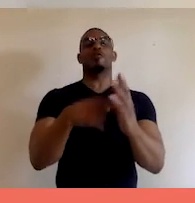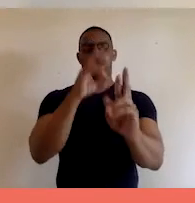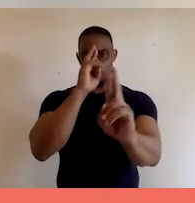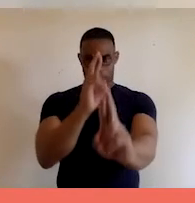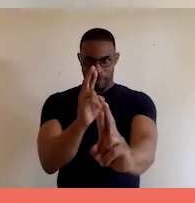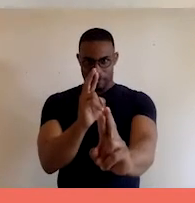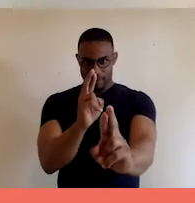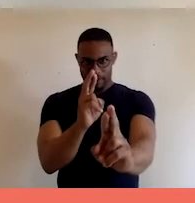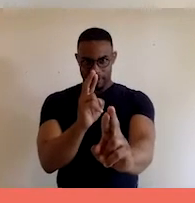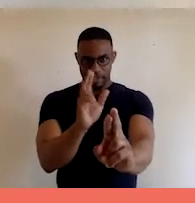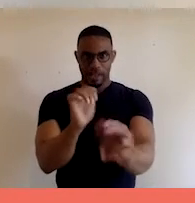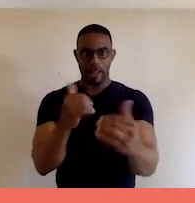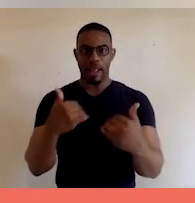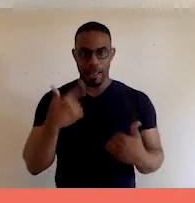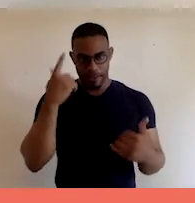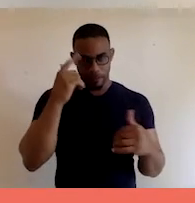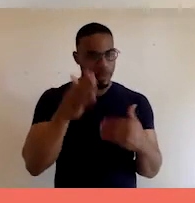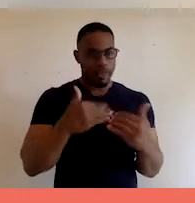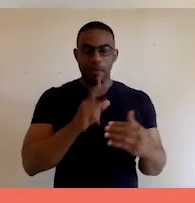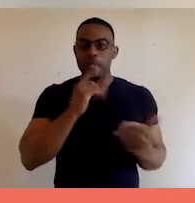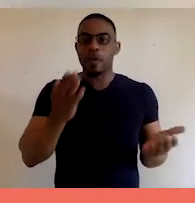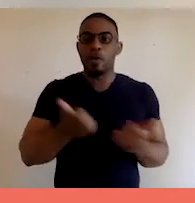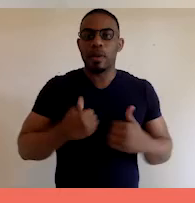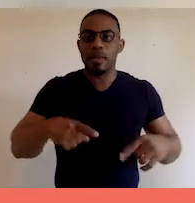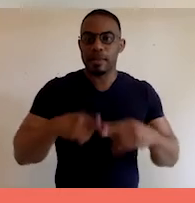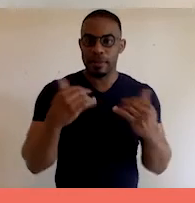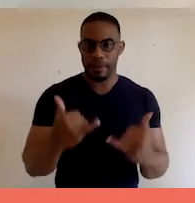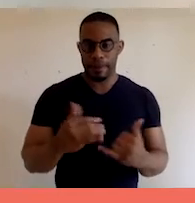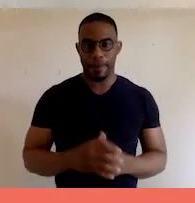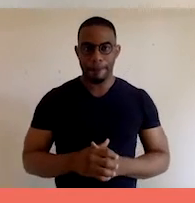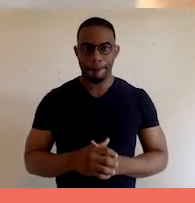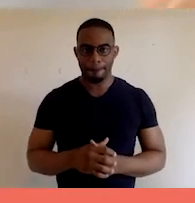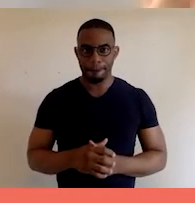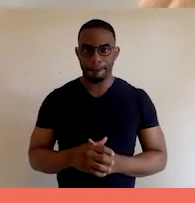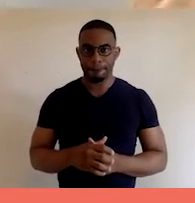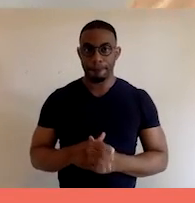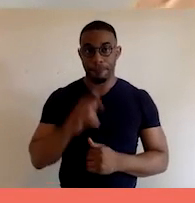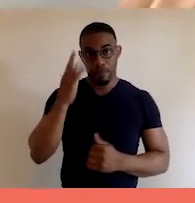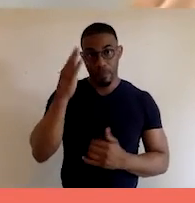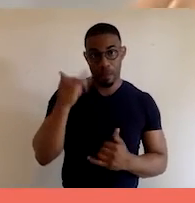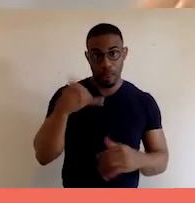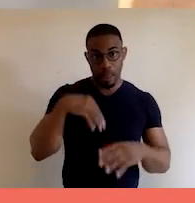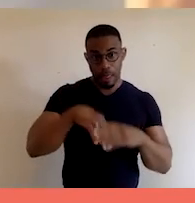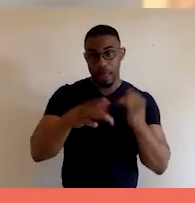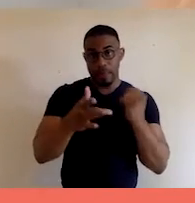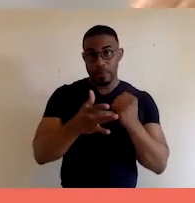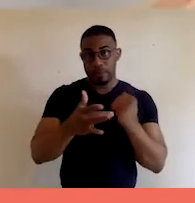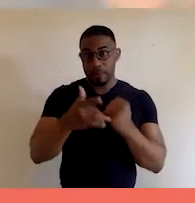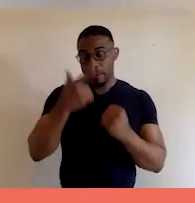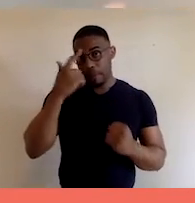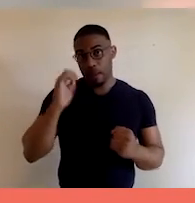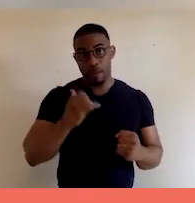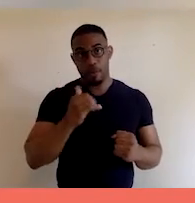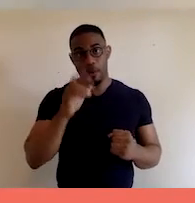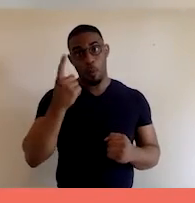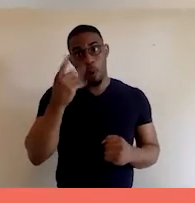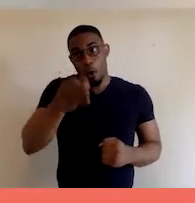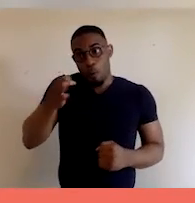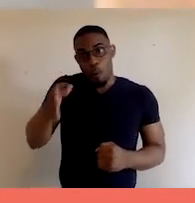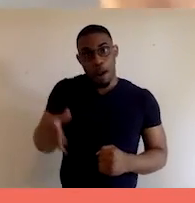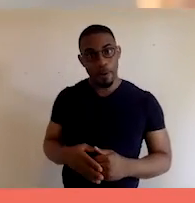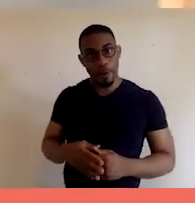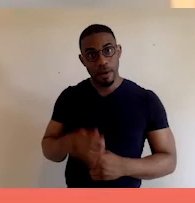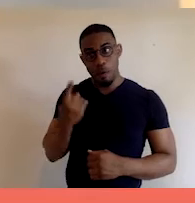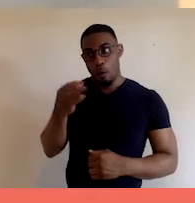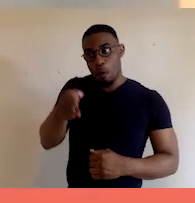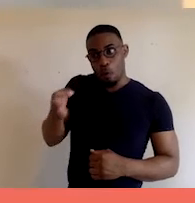respect that I have for you even being here with us today. The reason why I got into tech was because of a rapper.